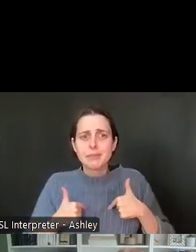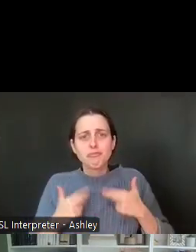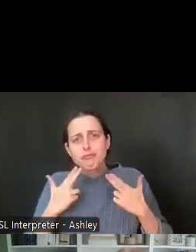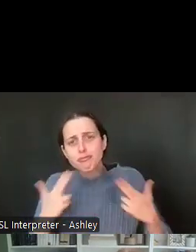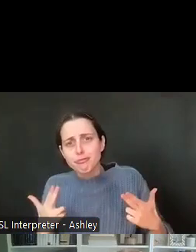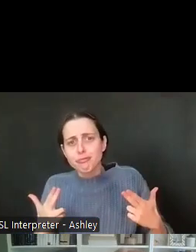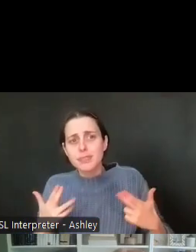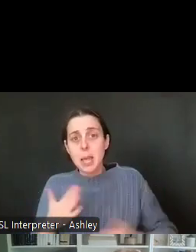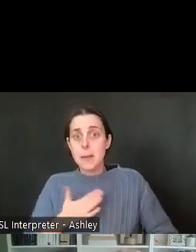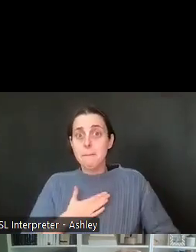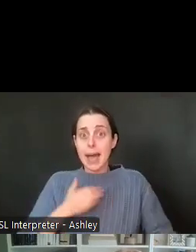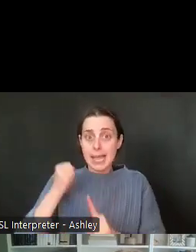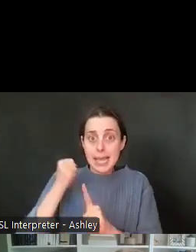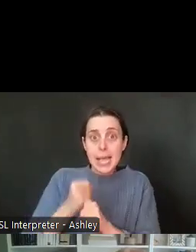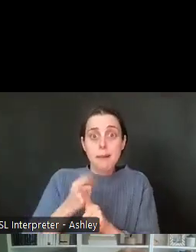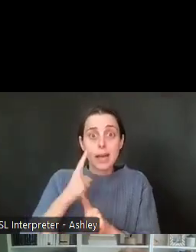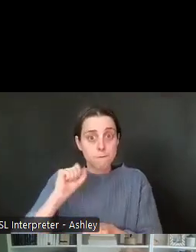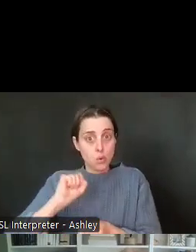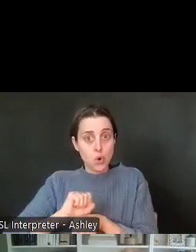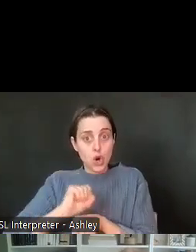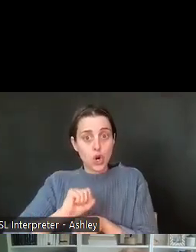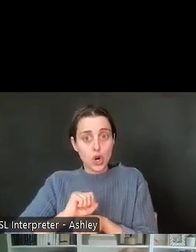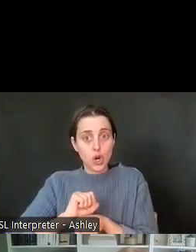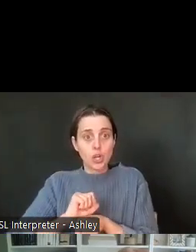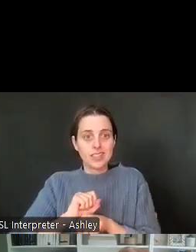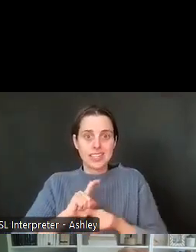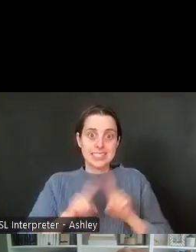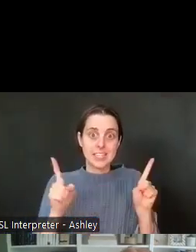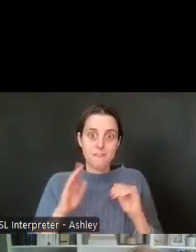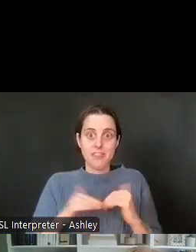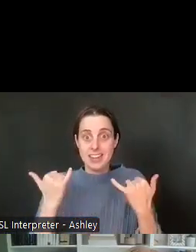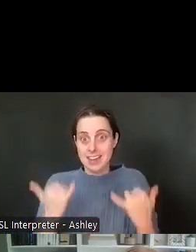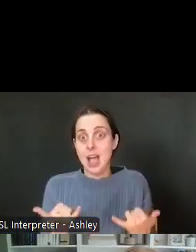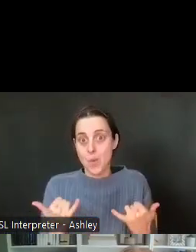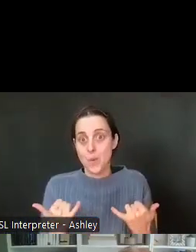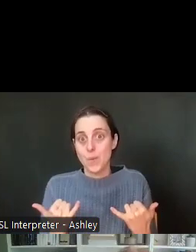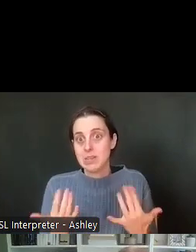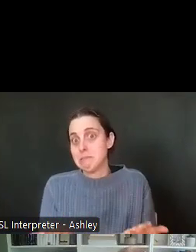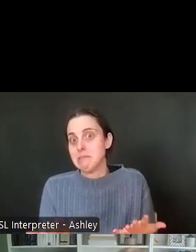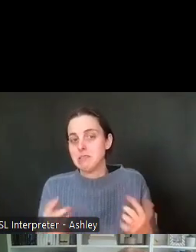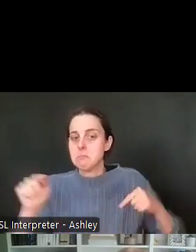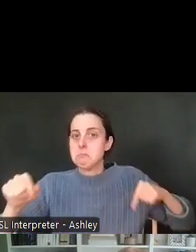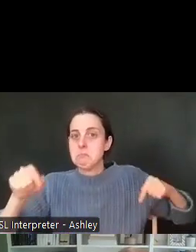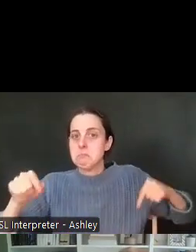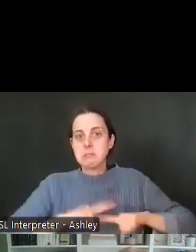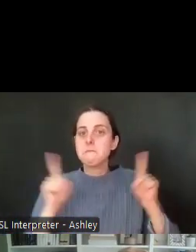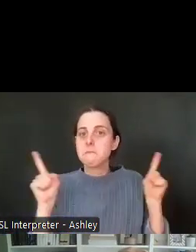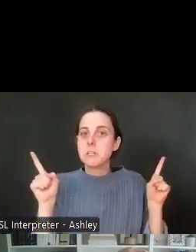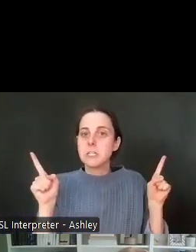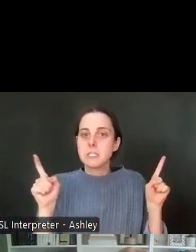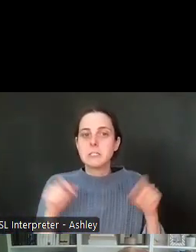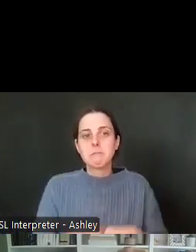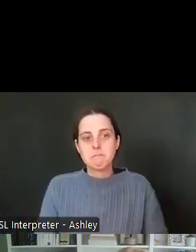I wanted to have at work was very different than it would be decades later when I was an assistant director at